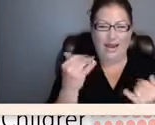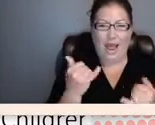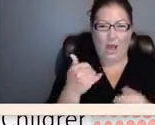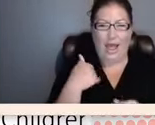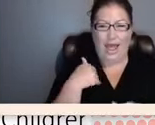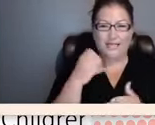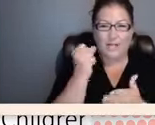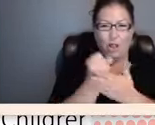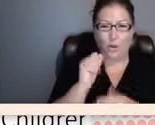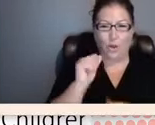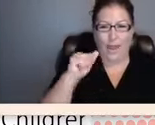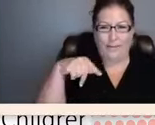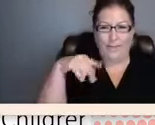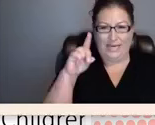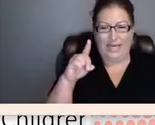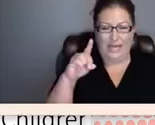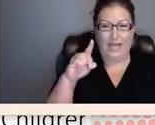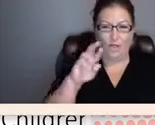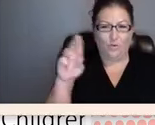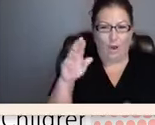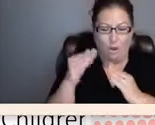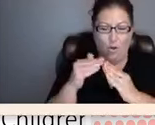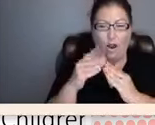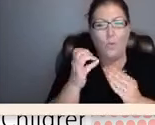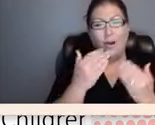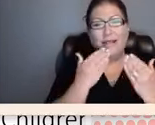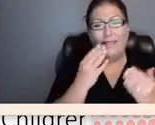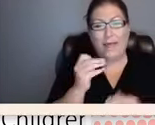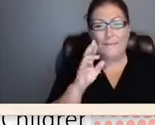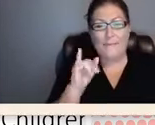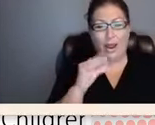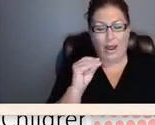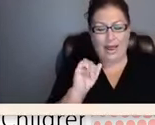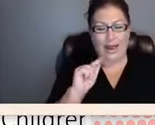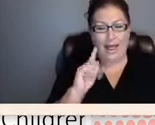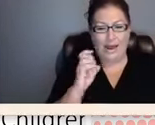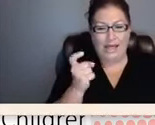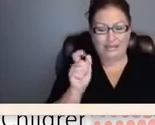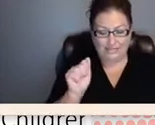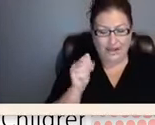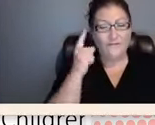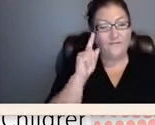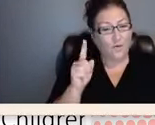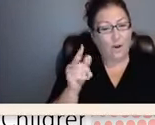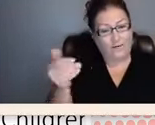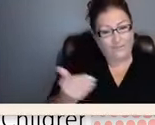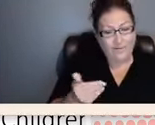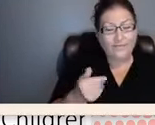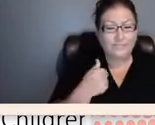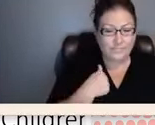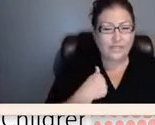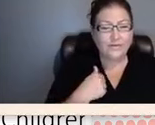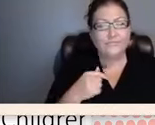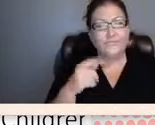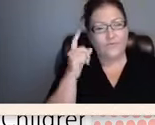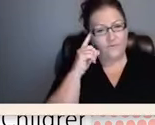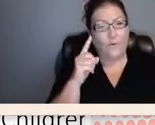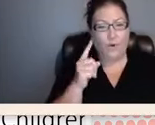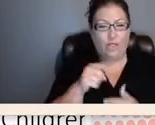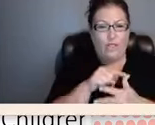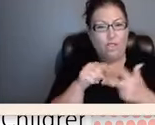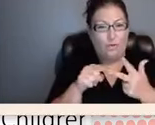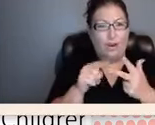corner. I want to thank both Mary and Alexa for extending this opportunity for the three main